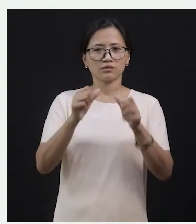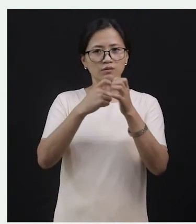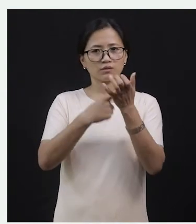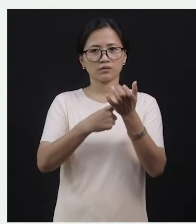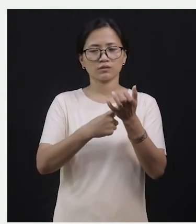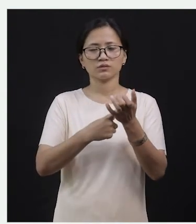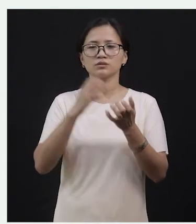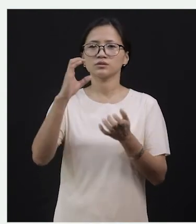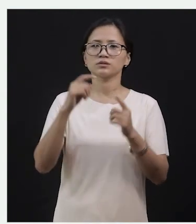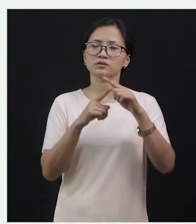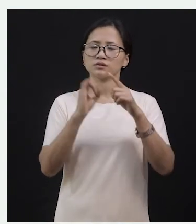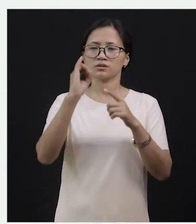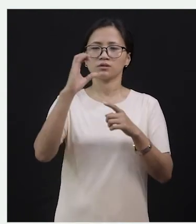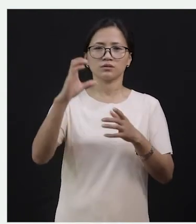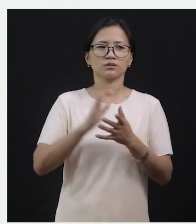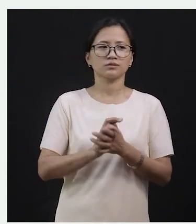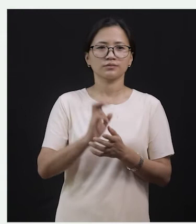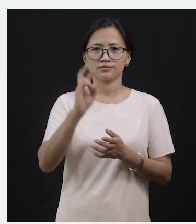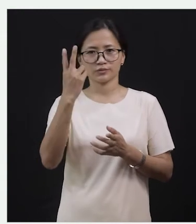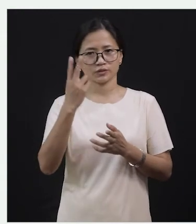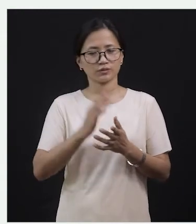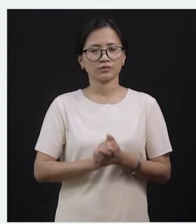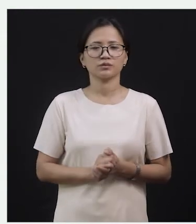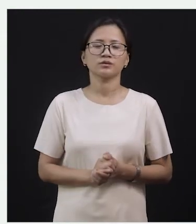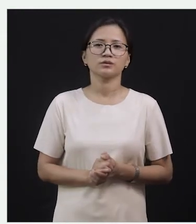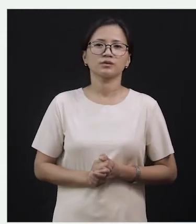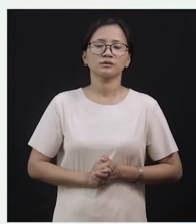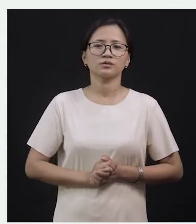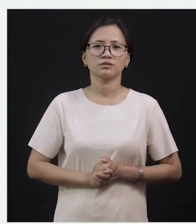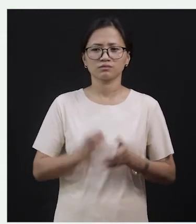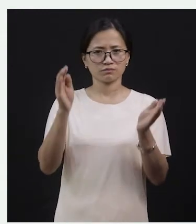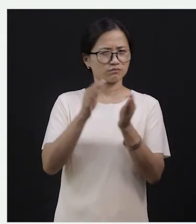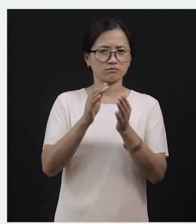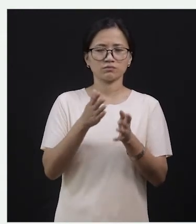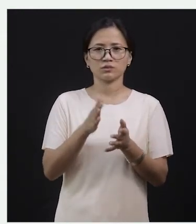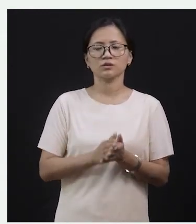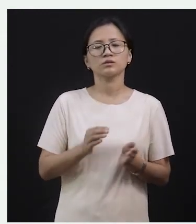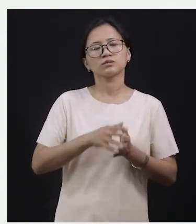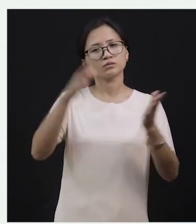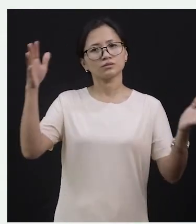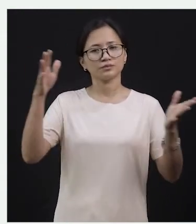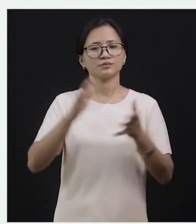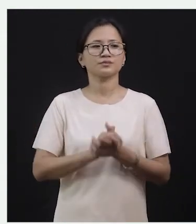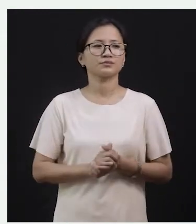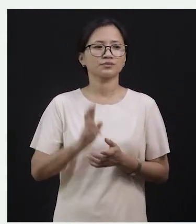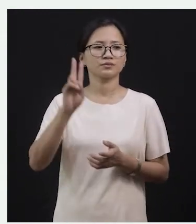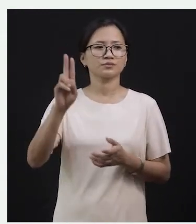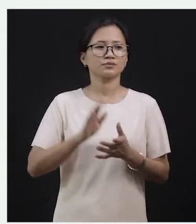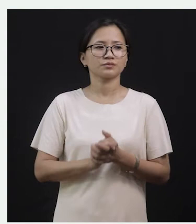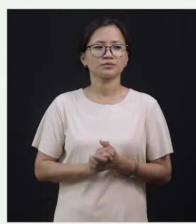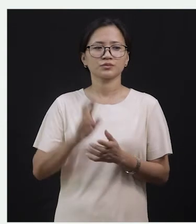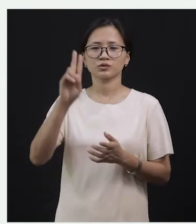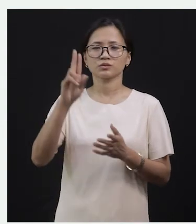Arctic, because Pacific is the largest ocean, not the smallest one. All right. Number two, the